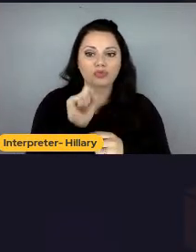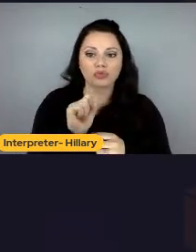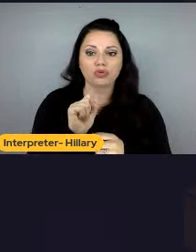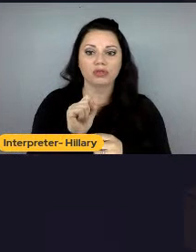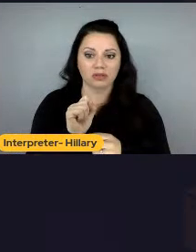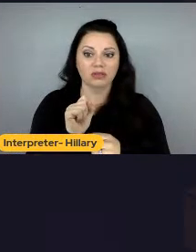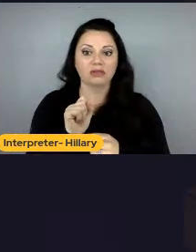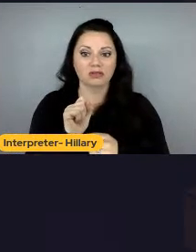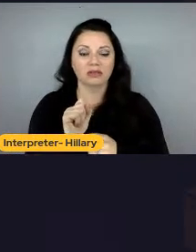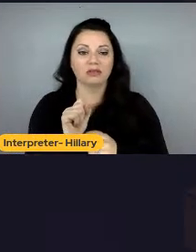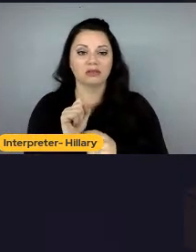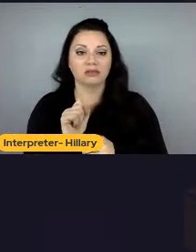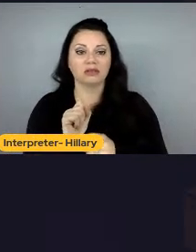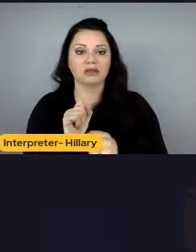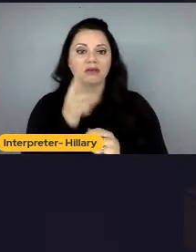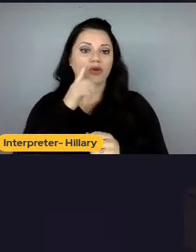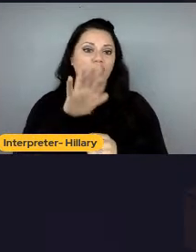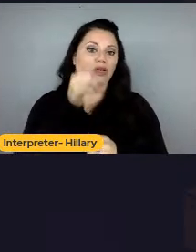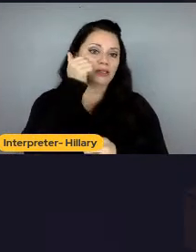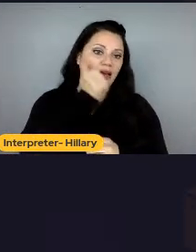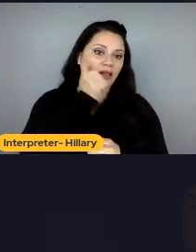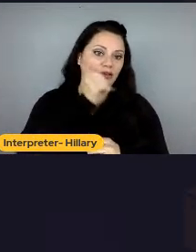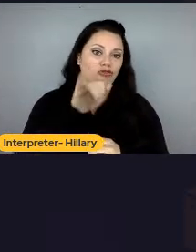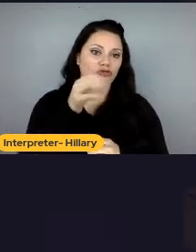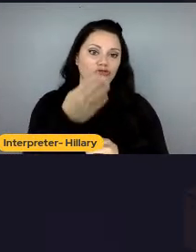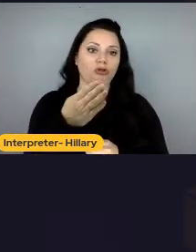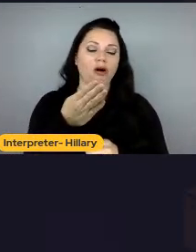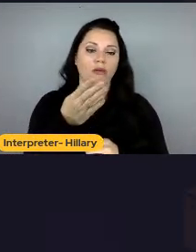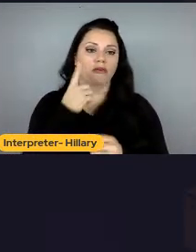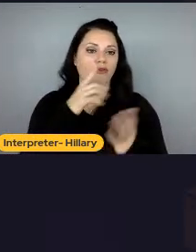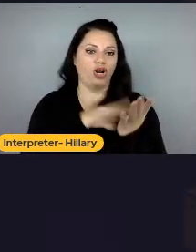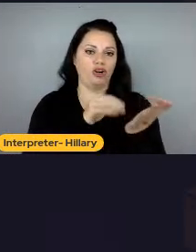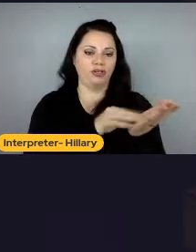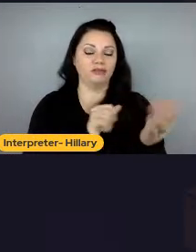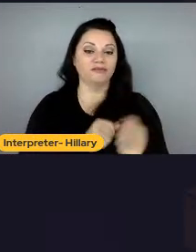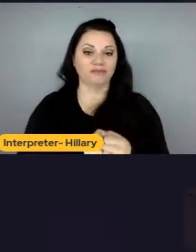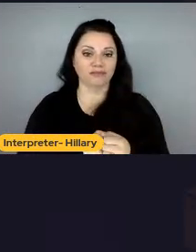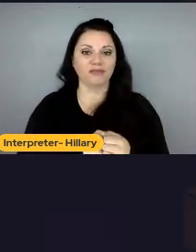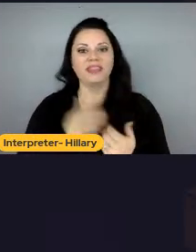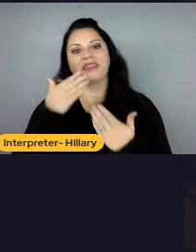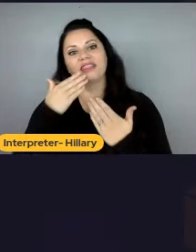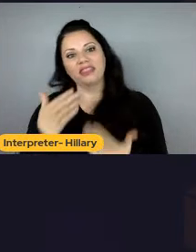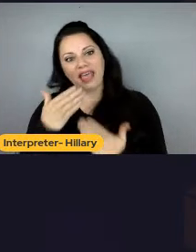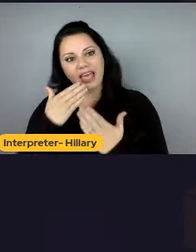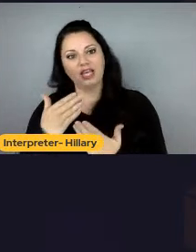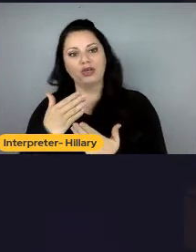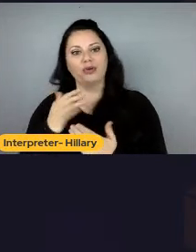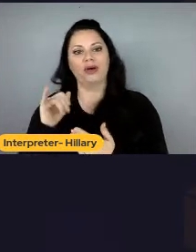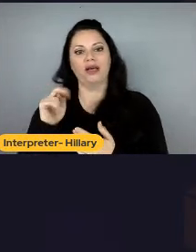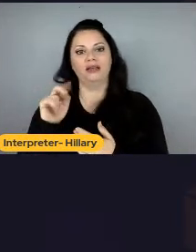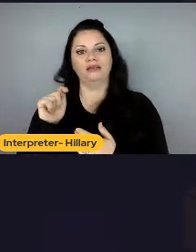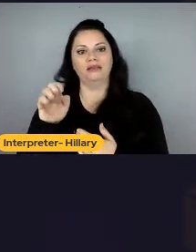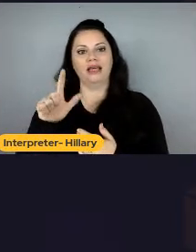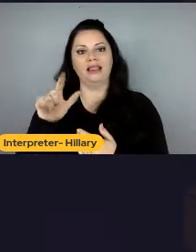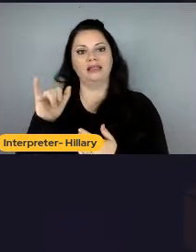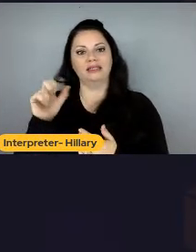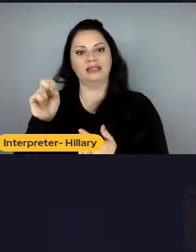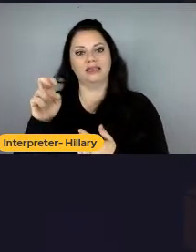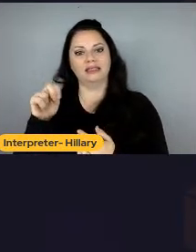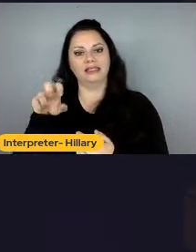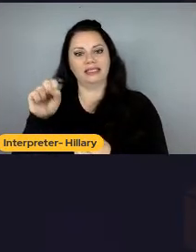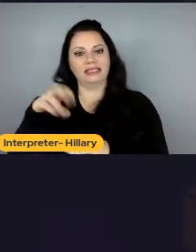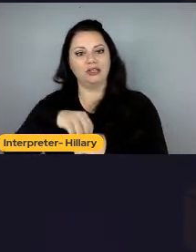your daily job facilitate learning. So thanks to the IntelliSense built into your